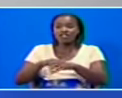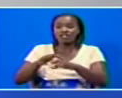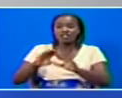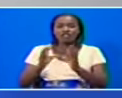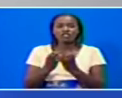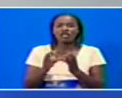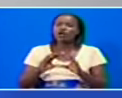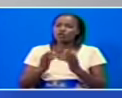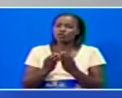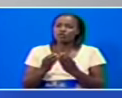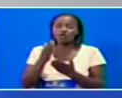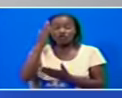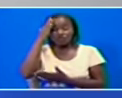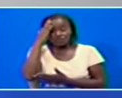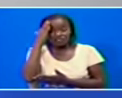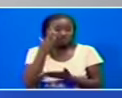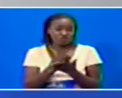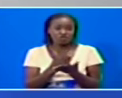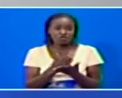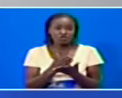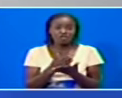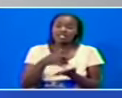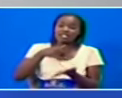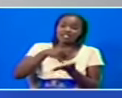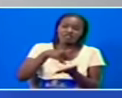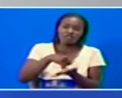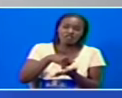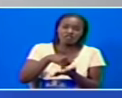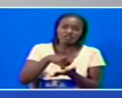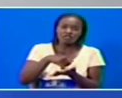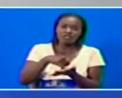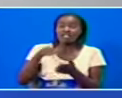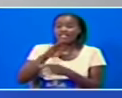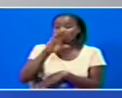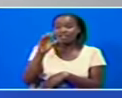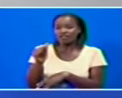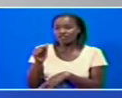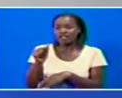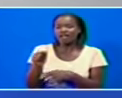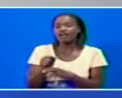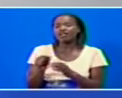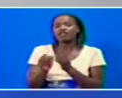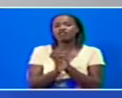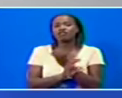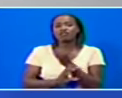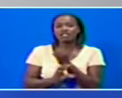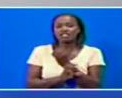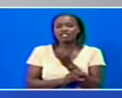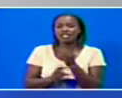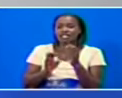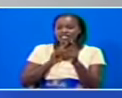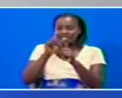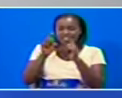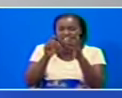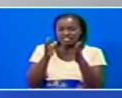of knowledge without actually involving the African diaspora, the researchers,